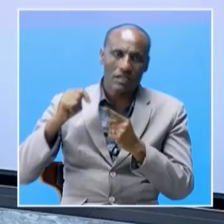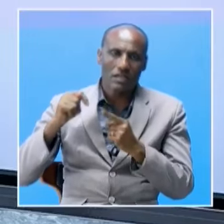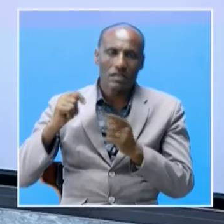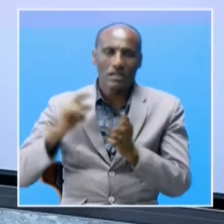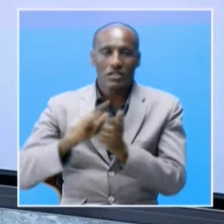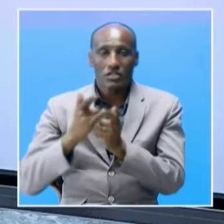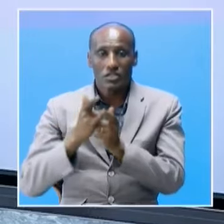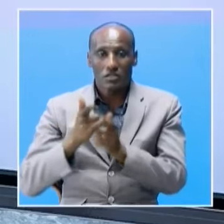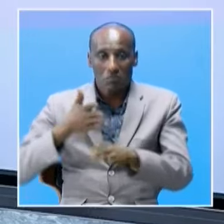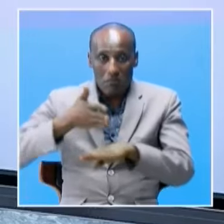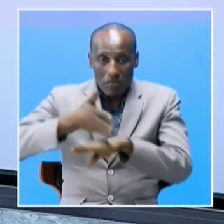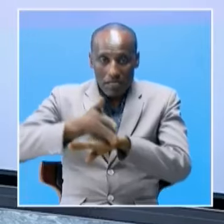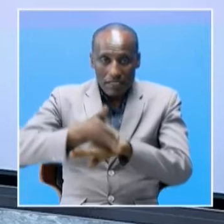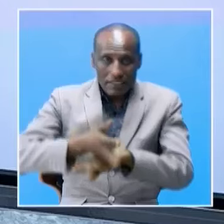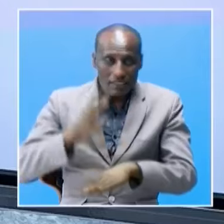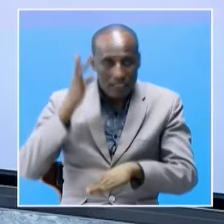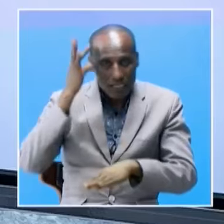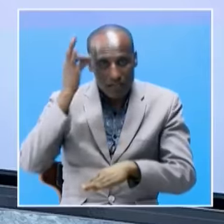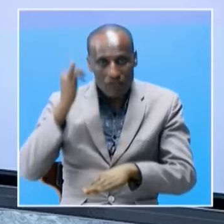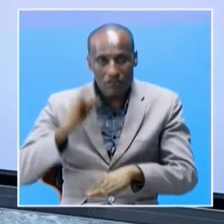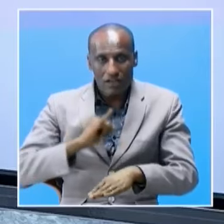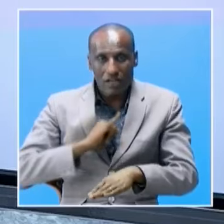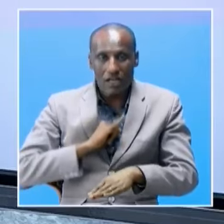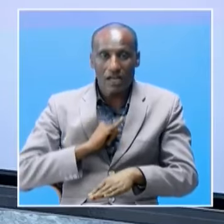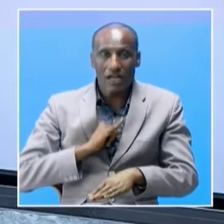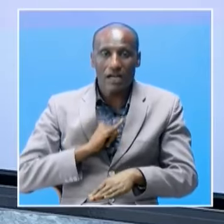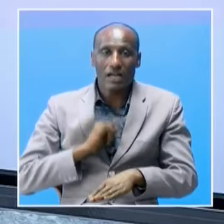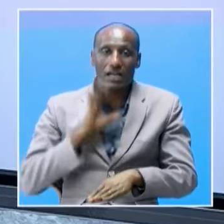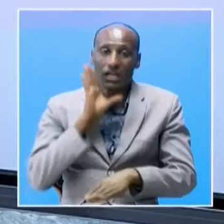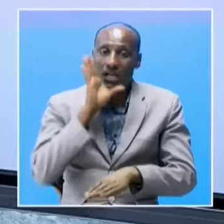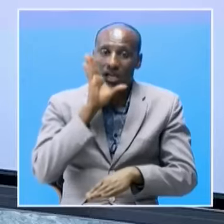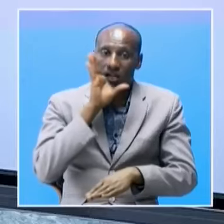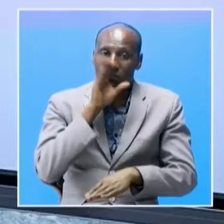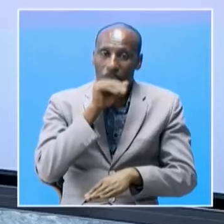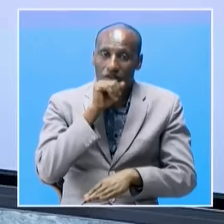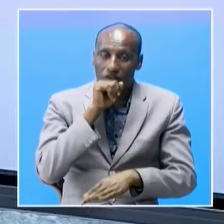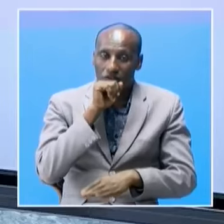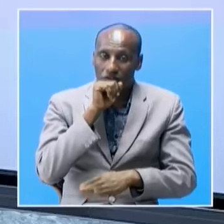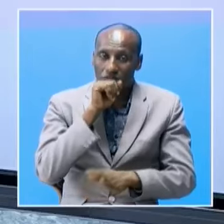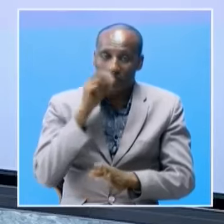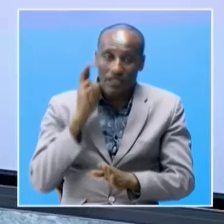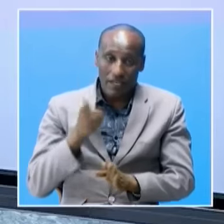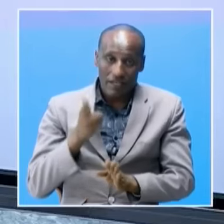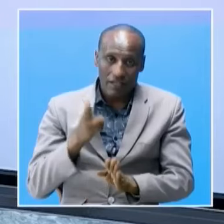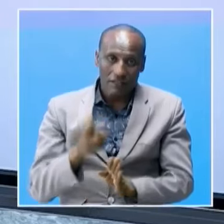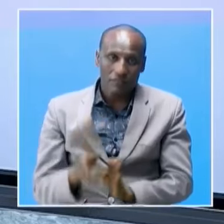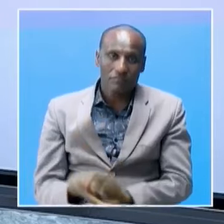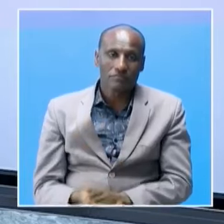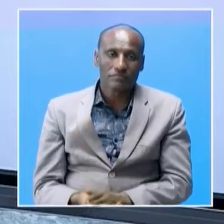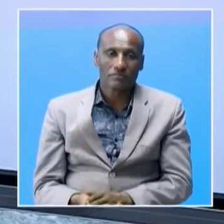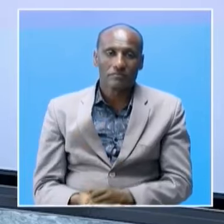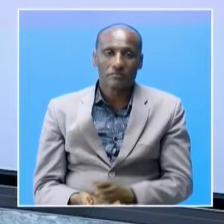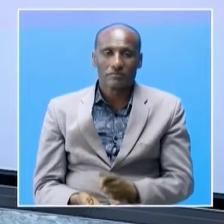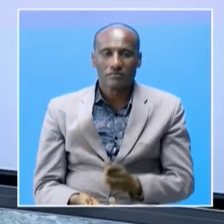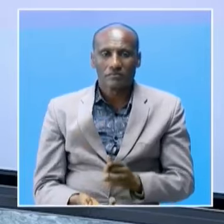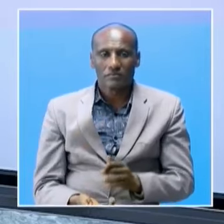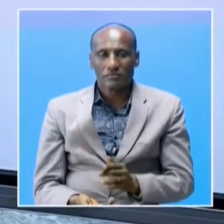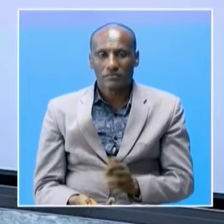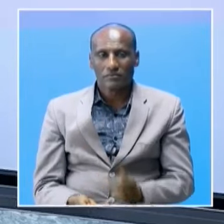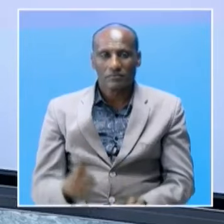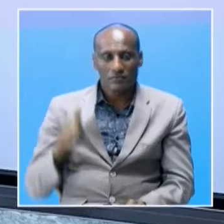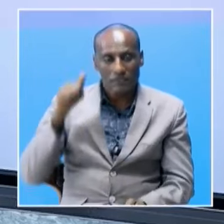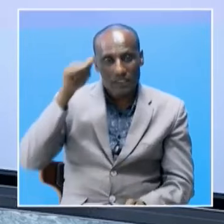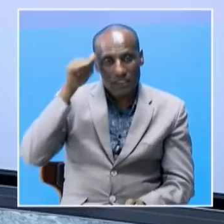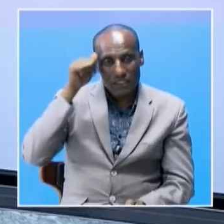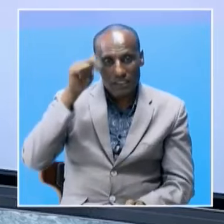Let's come to the next one. He blank be in a meeting, but I can't tell. What do we mean when he